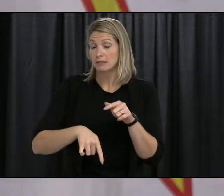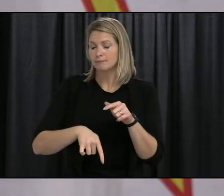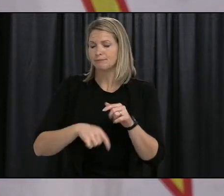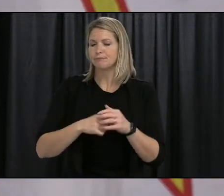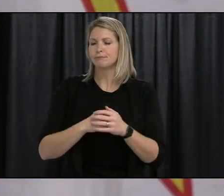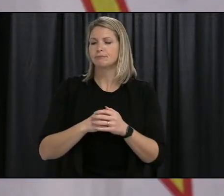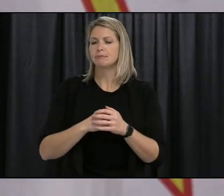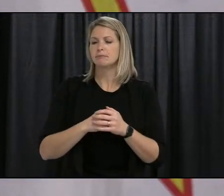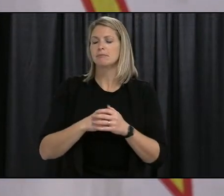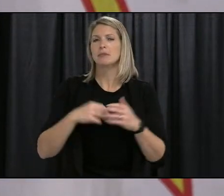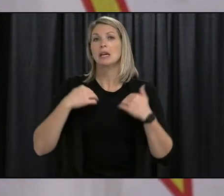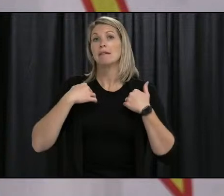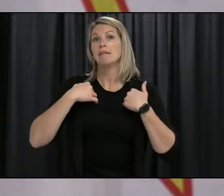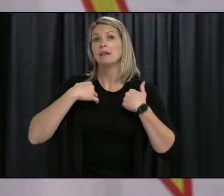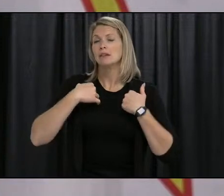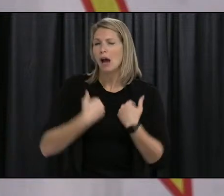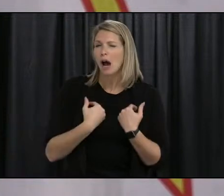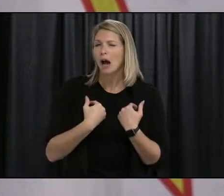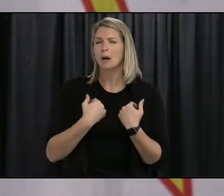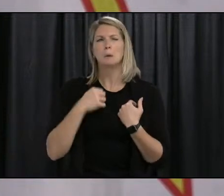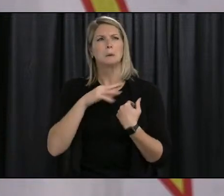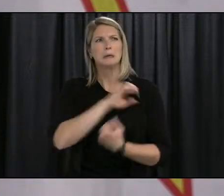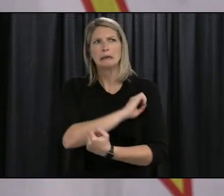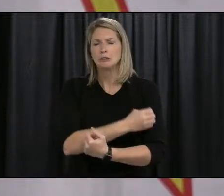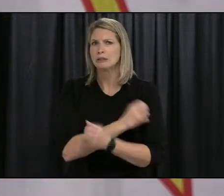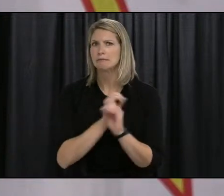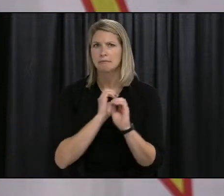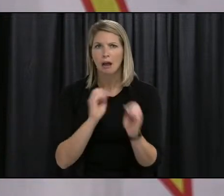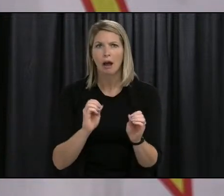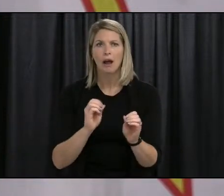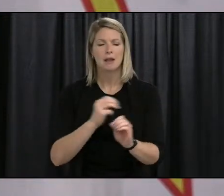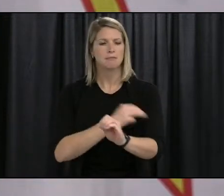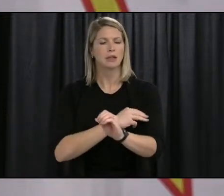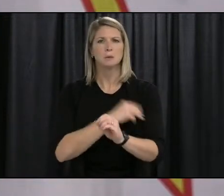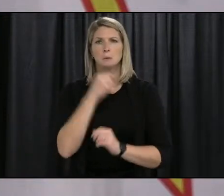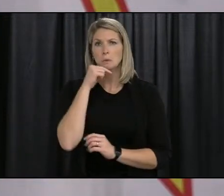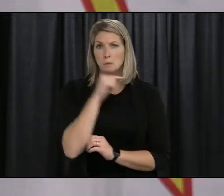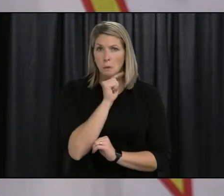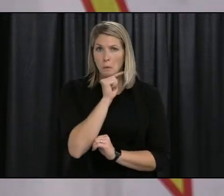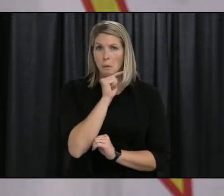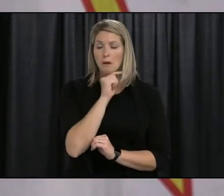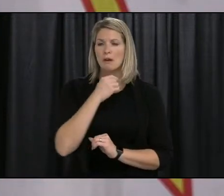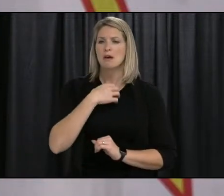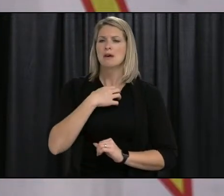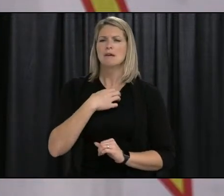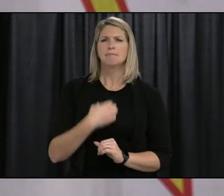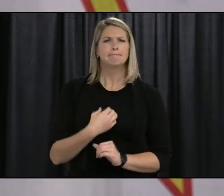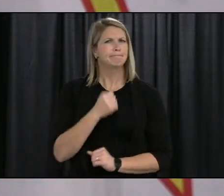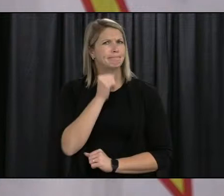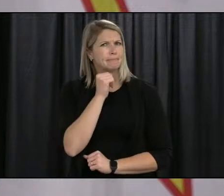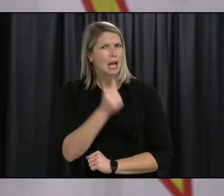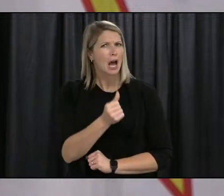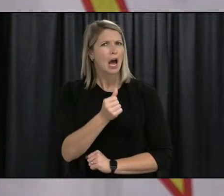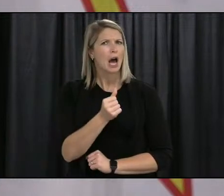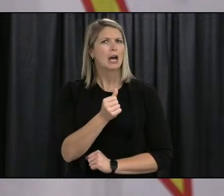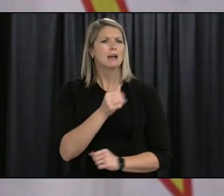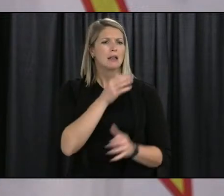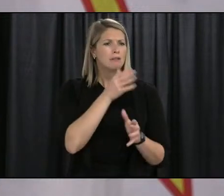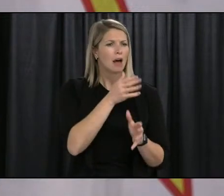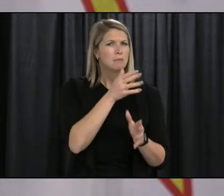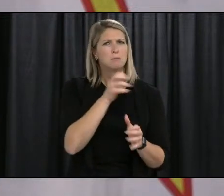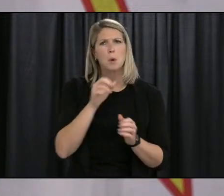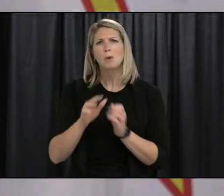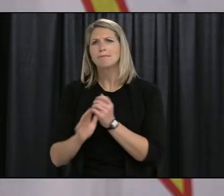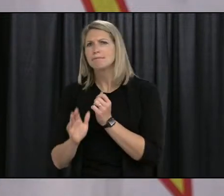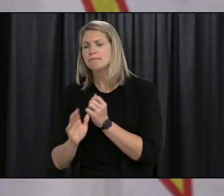unusual fatigue or lack of energy, new onset of muscle aches, loss of appetite, or vomiting or diarrhea for more than